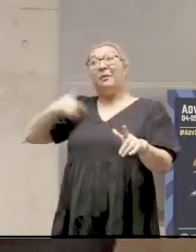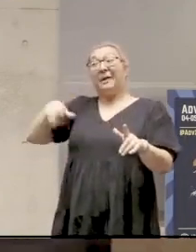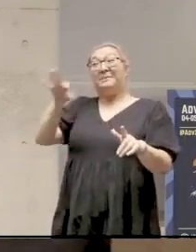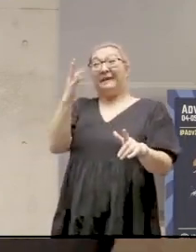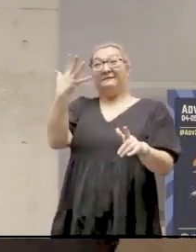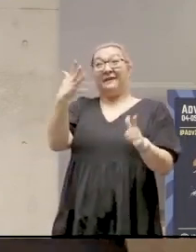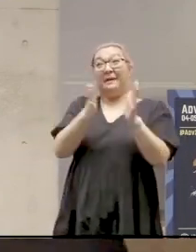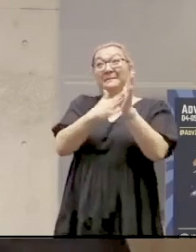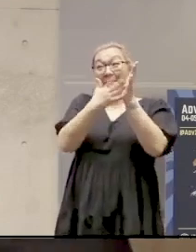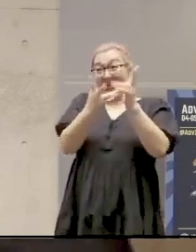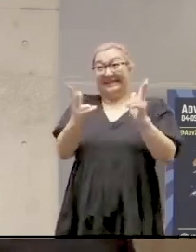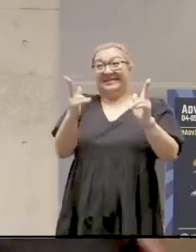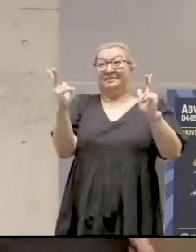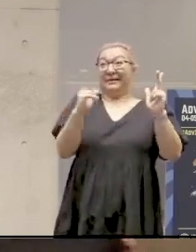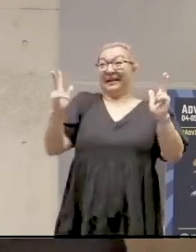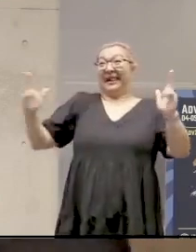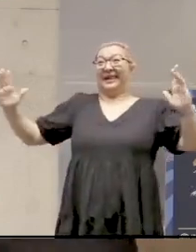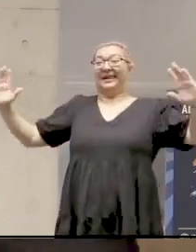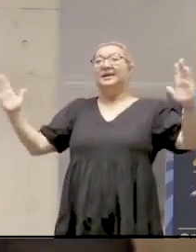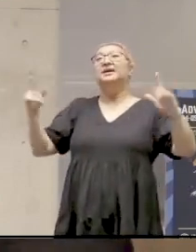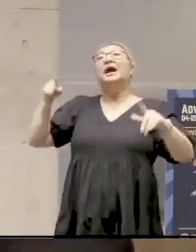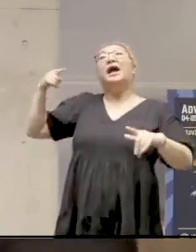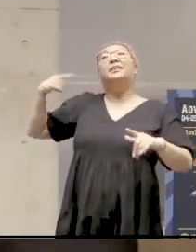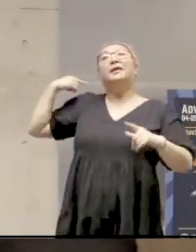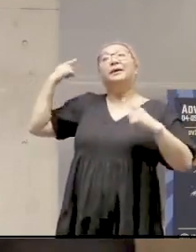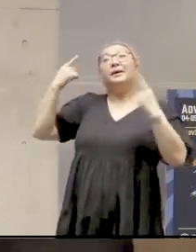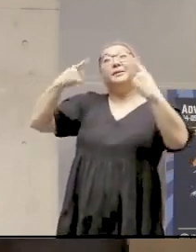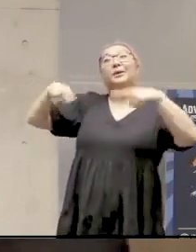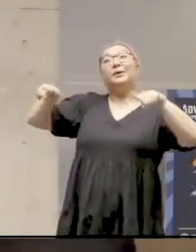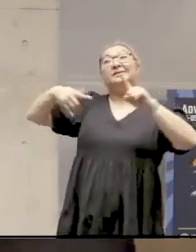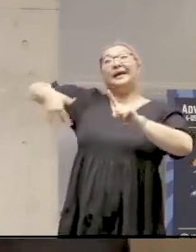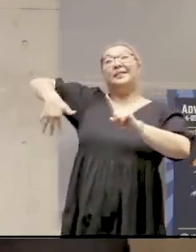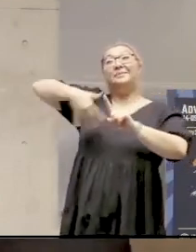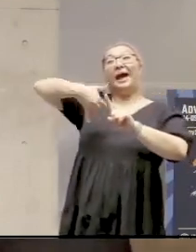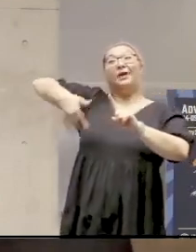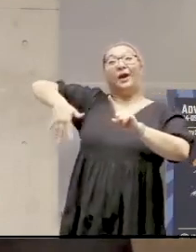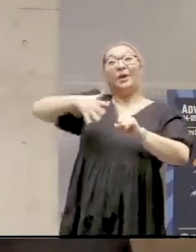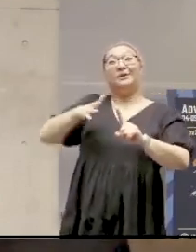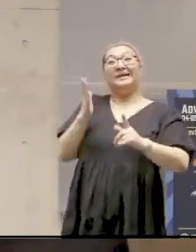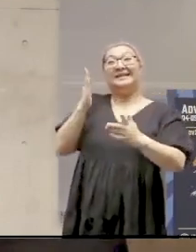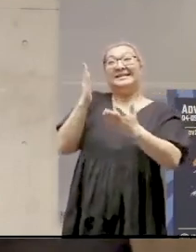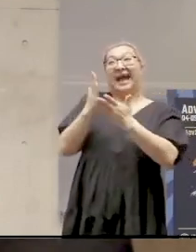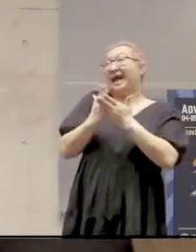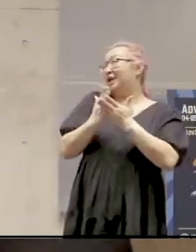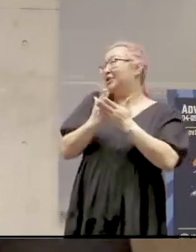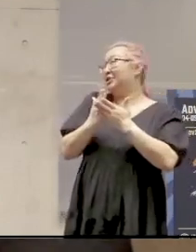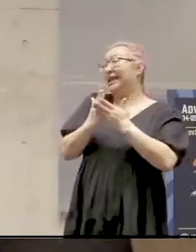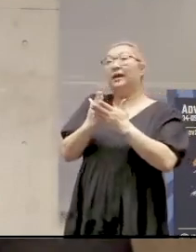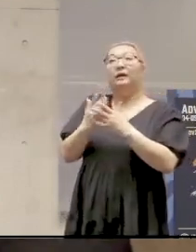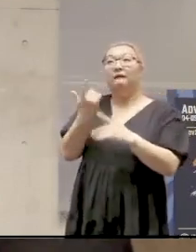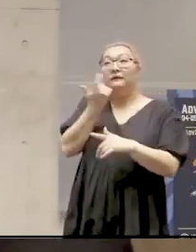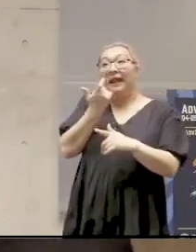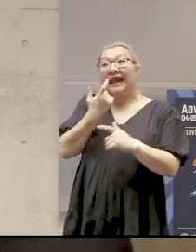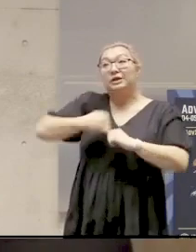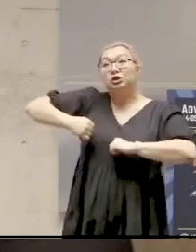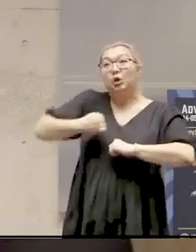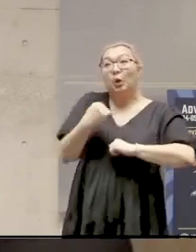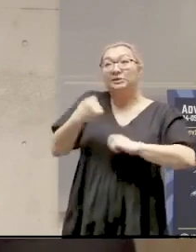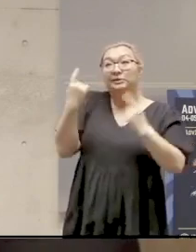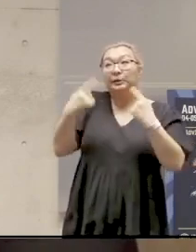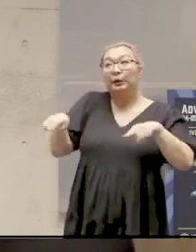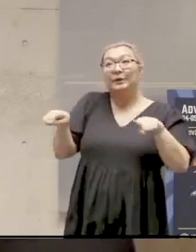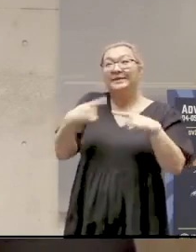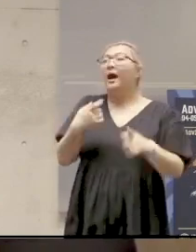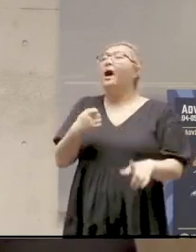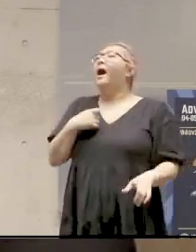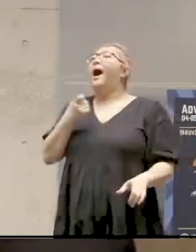The music you heard in the background, for some reason, is actually from Ultima 8. It's the Doc's music. Now, I'm not saying that they pinched